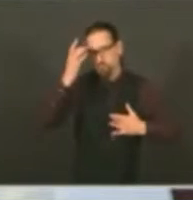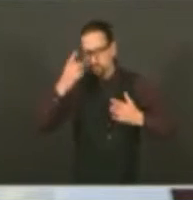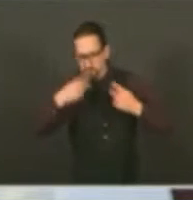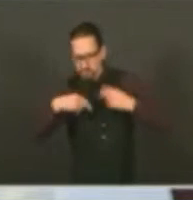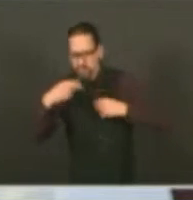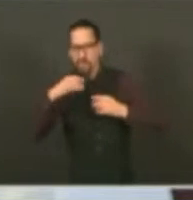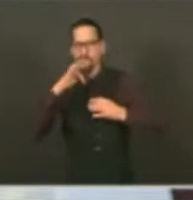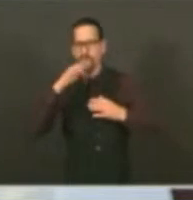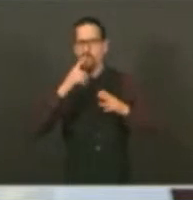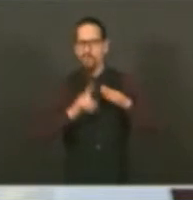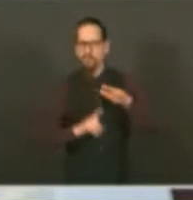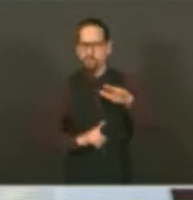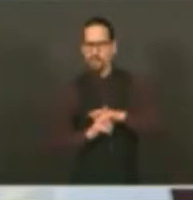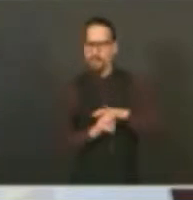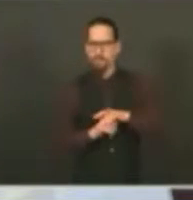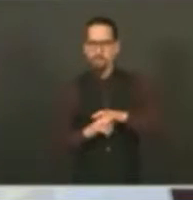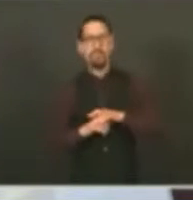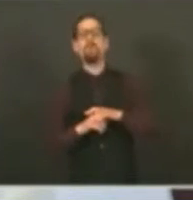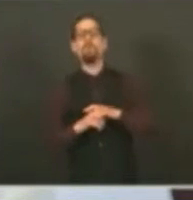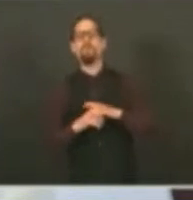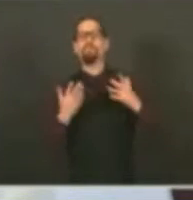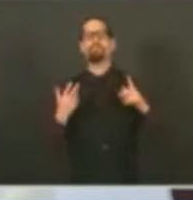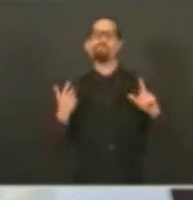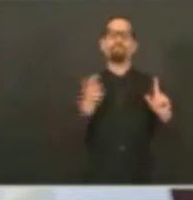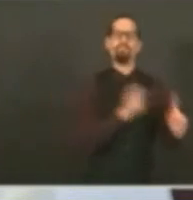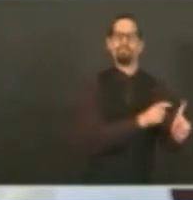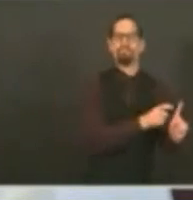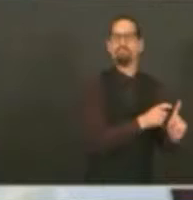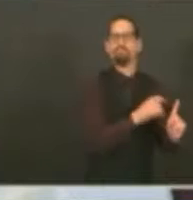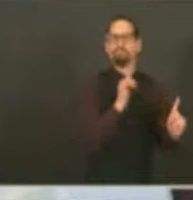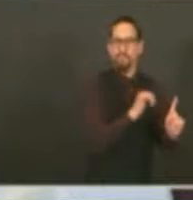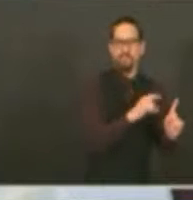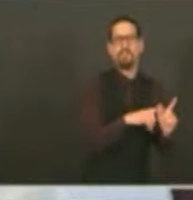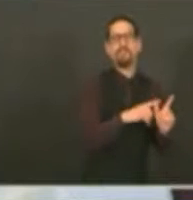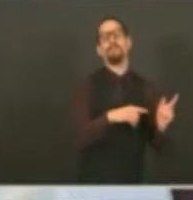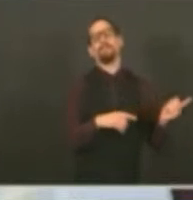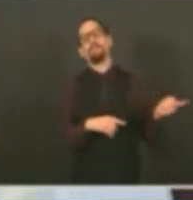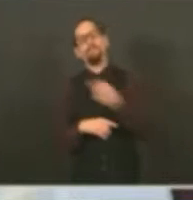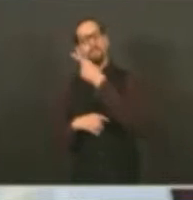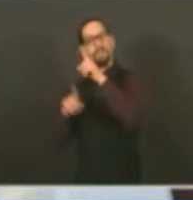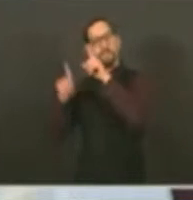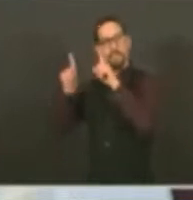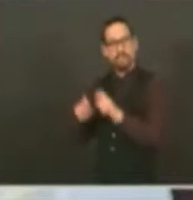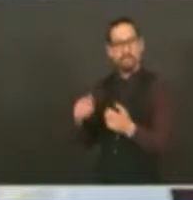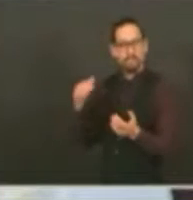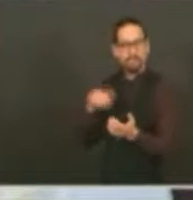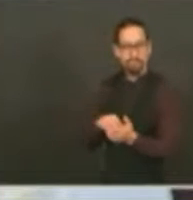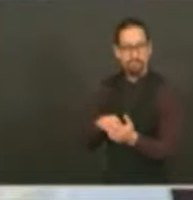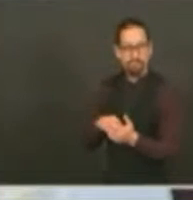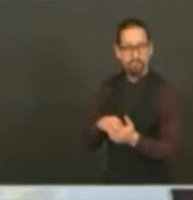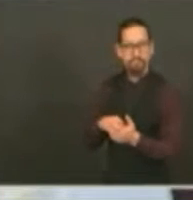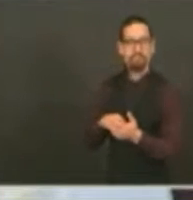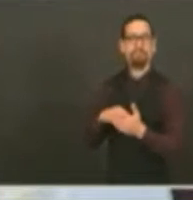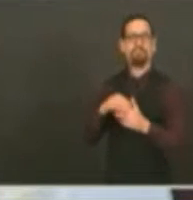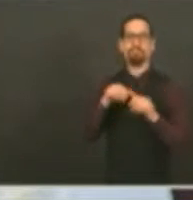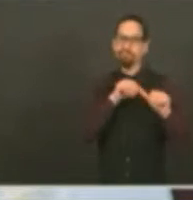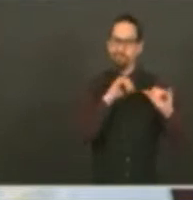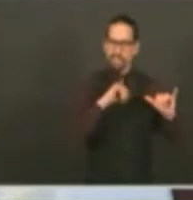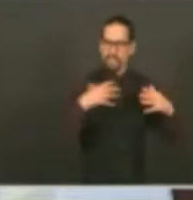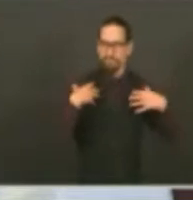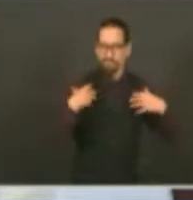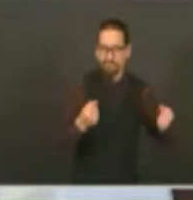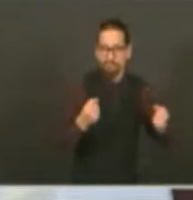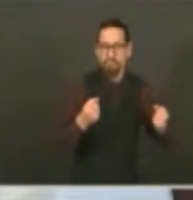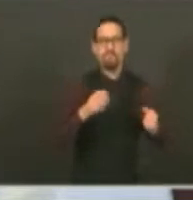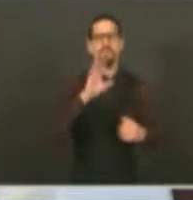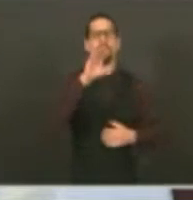the same message remains. You should stay home to recover and isolate safely there. You should call